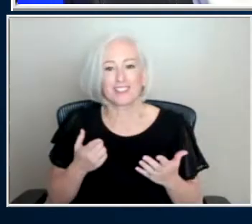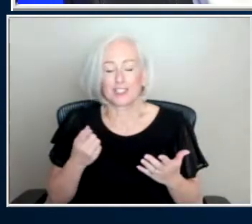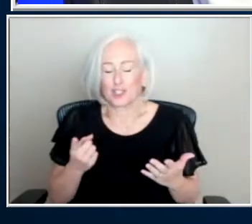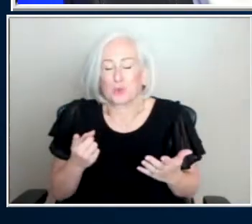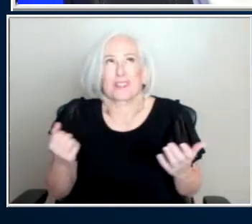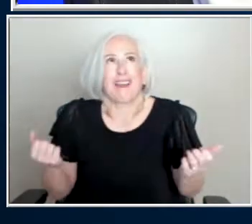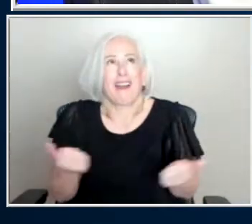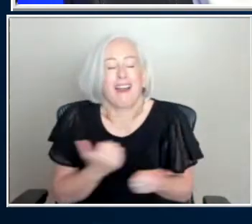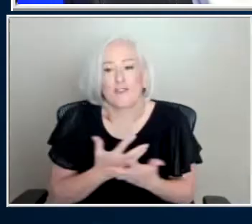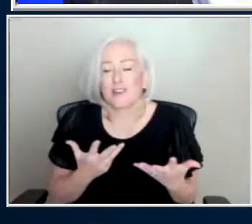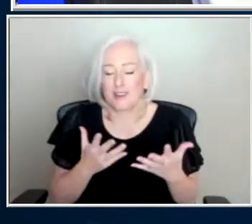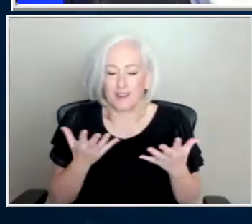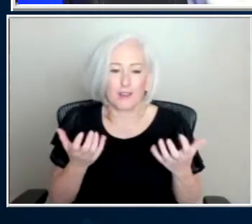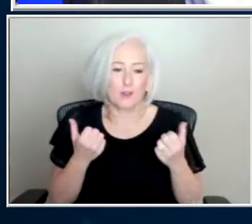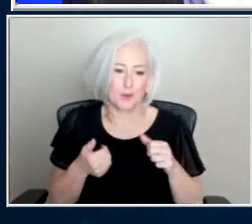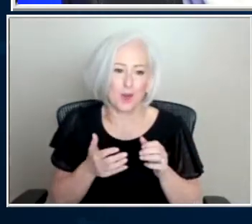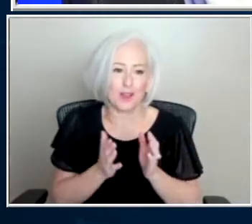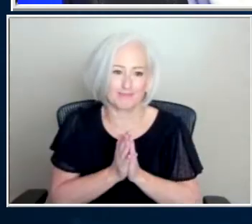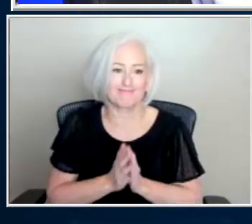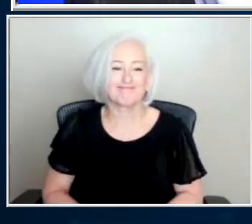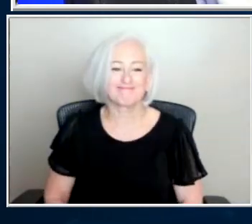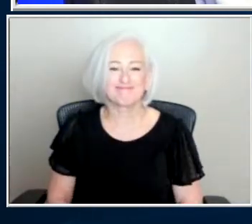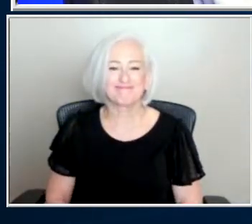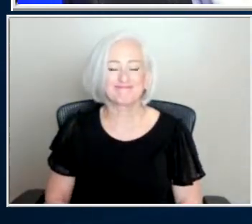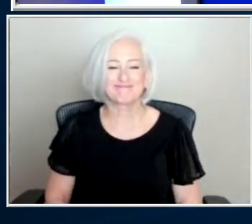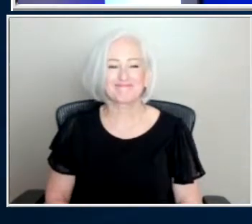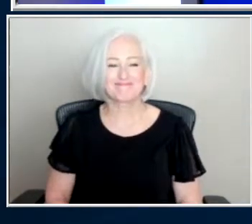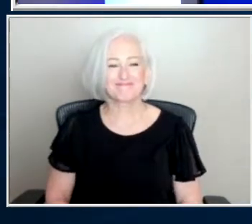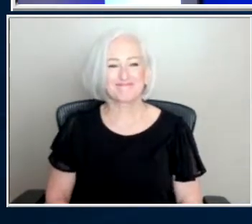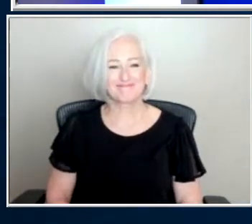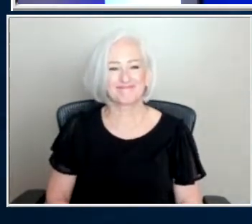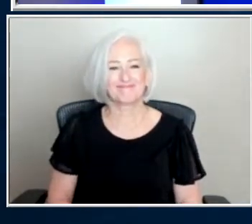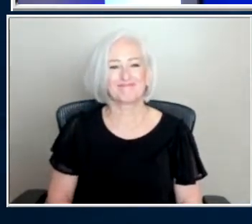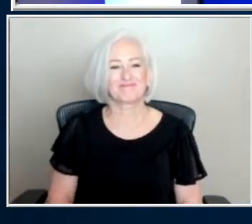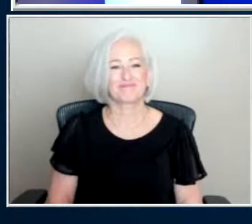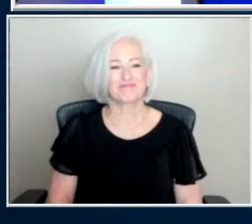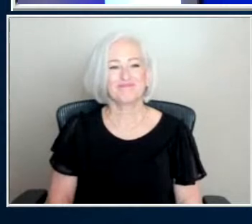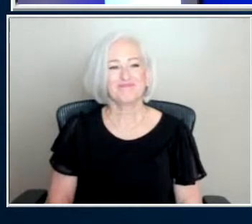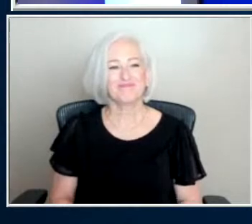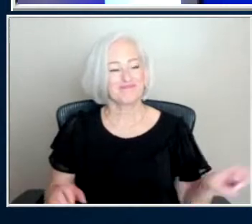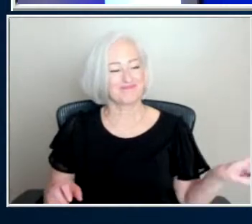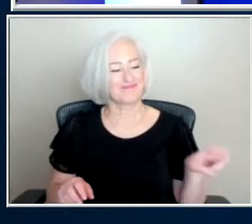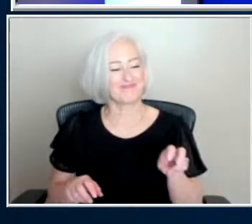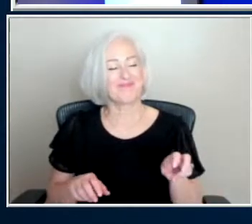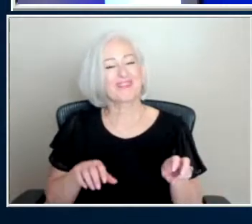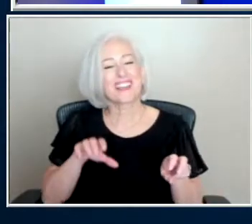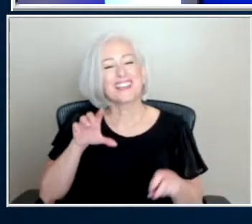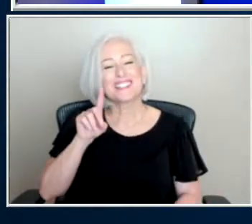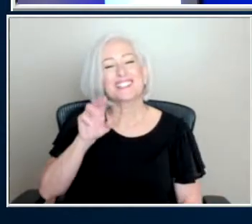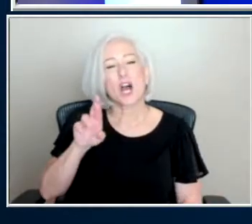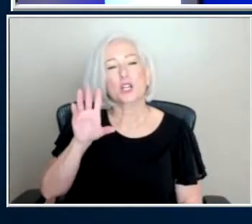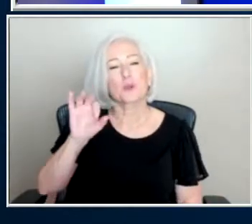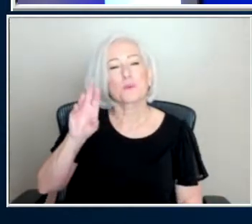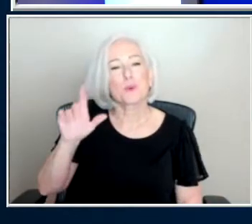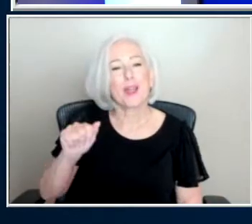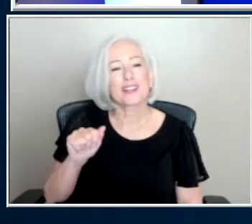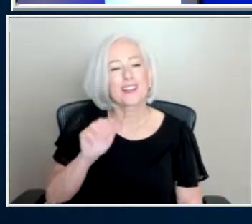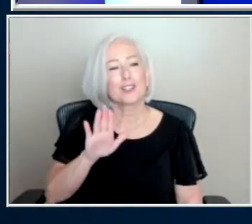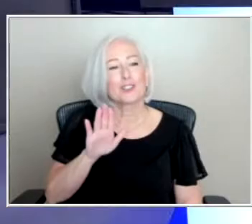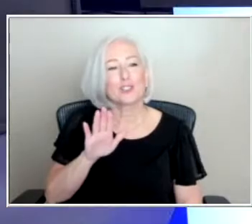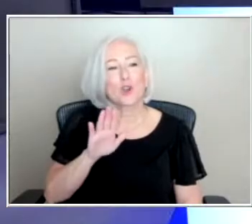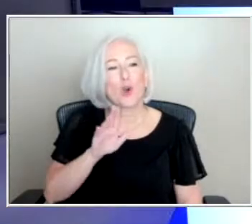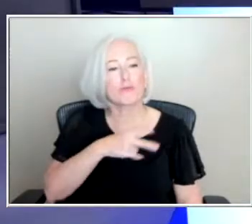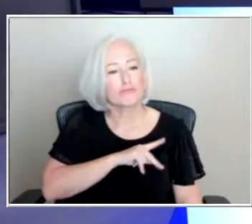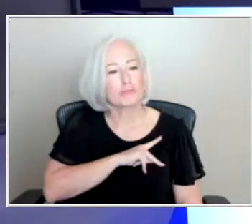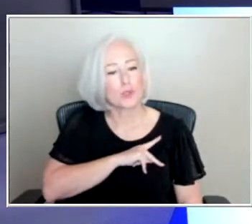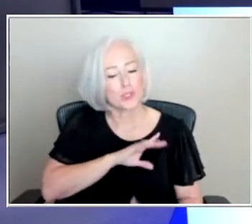everything that I could have asked for. So. Well, let's bring her in. Dr. Miranda, talk about that personal connection that you have with your patients, and what was it